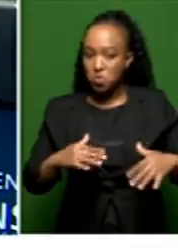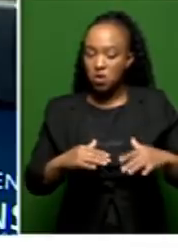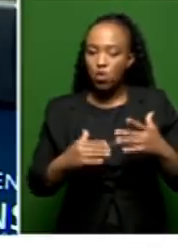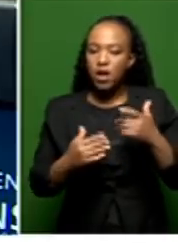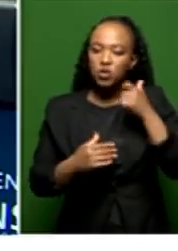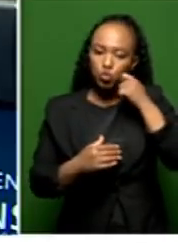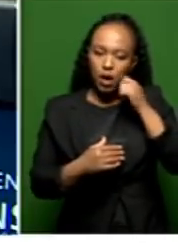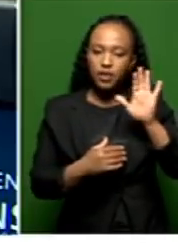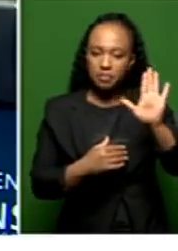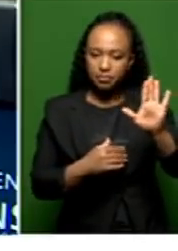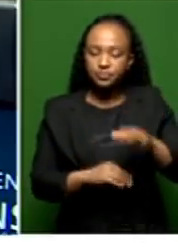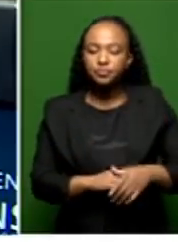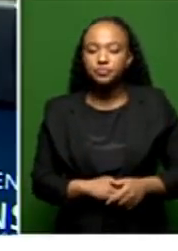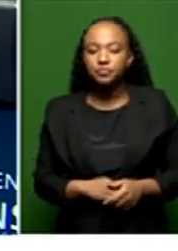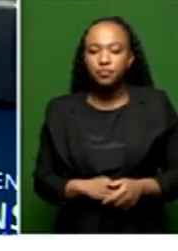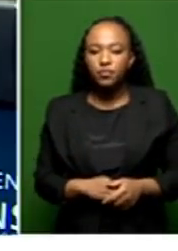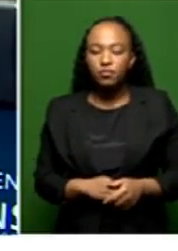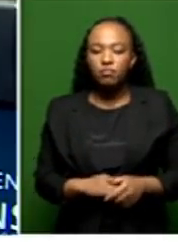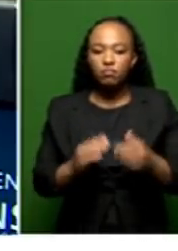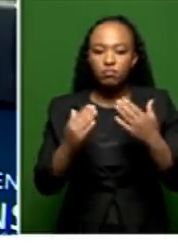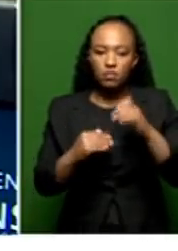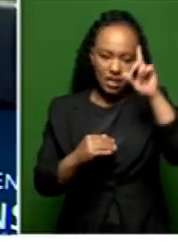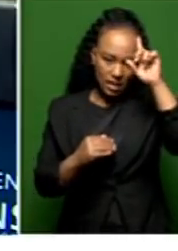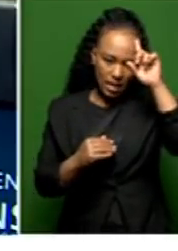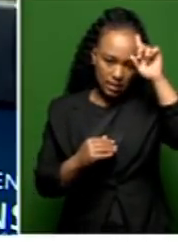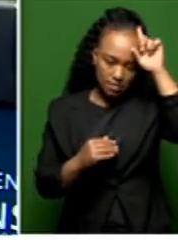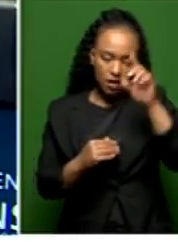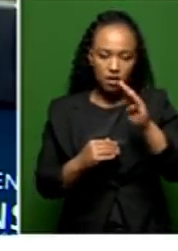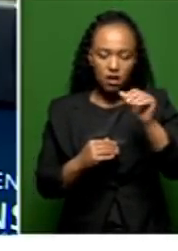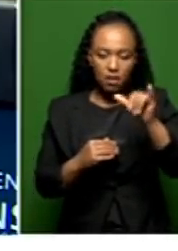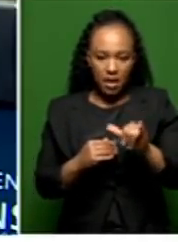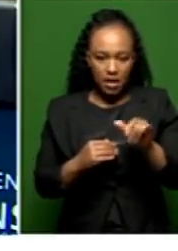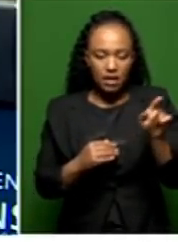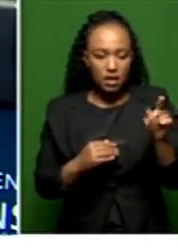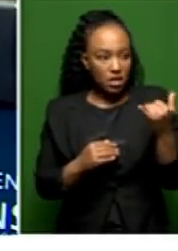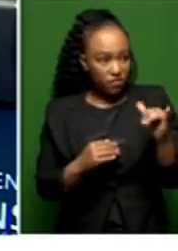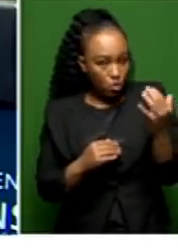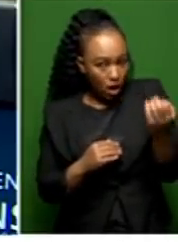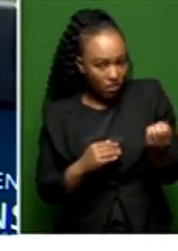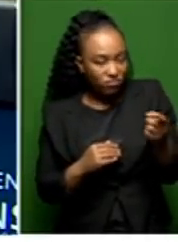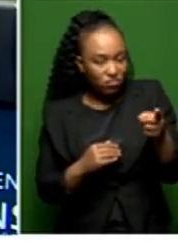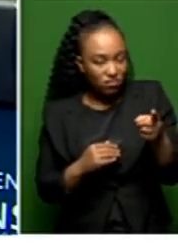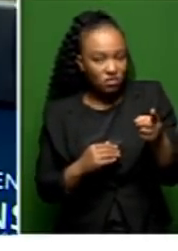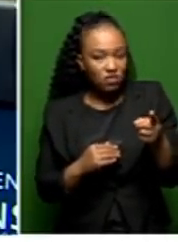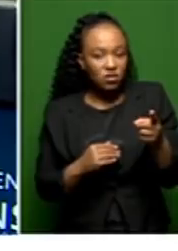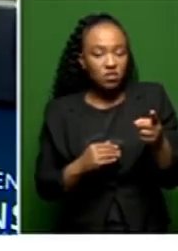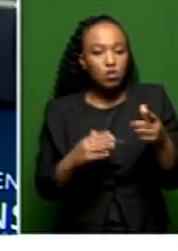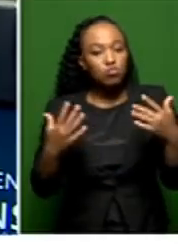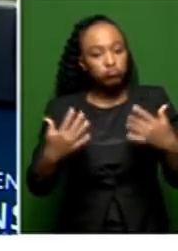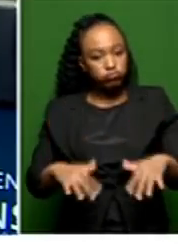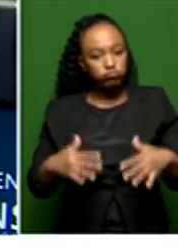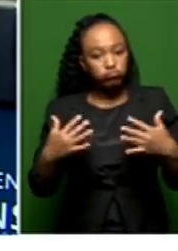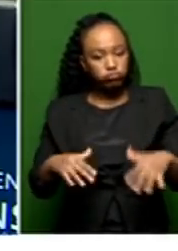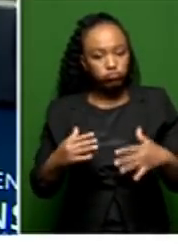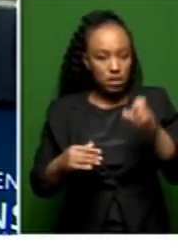Tshwane specifically. All right, Nelson Mandela Bay. If we have Nelson Mandela Bay, the one that has been very